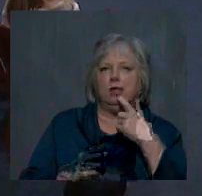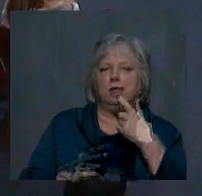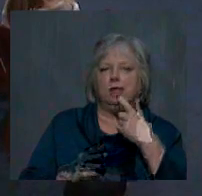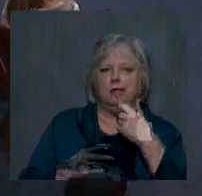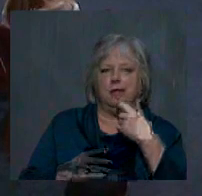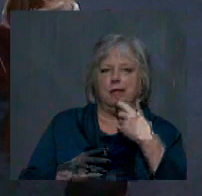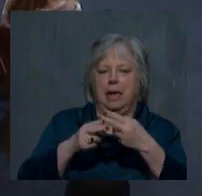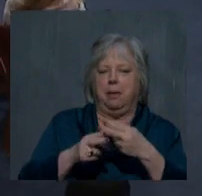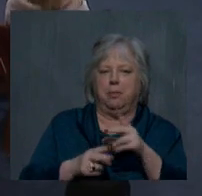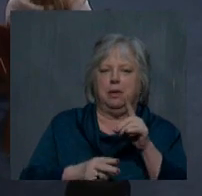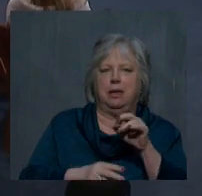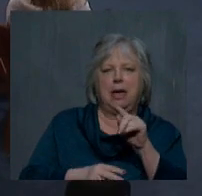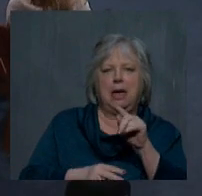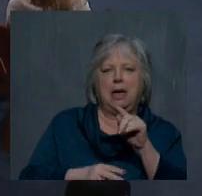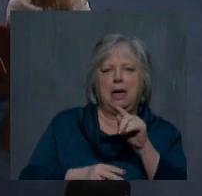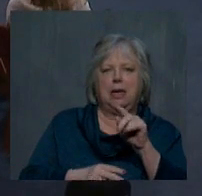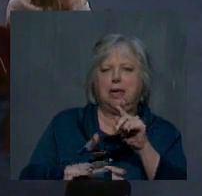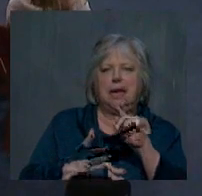What